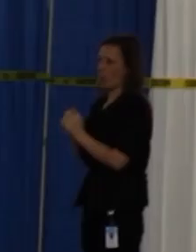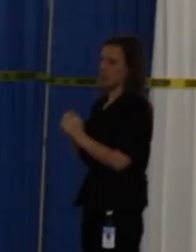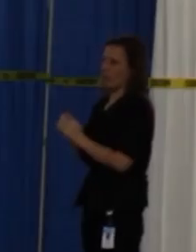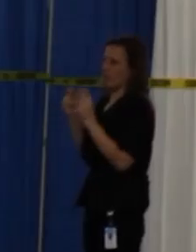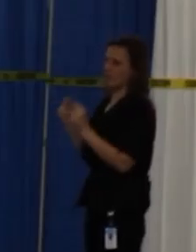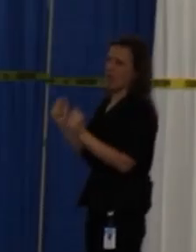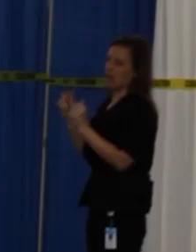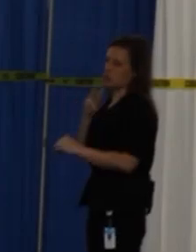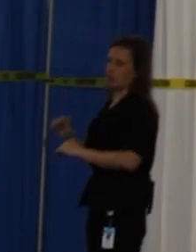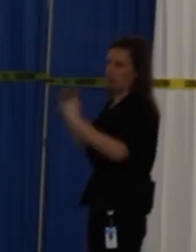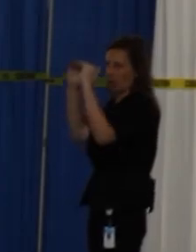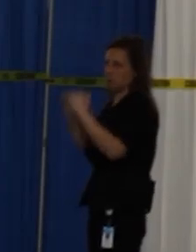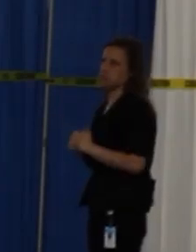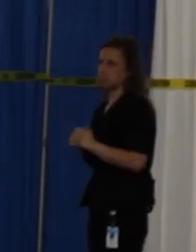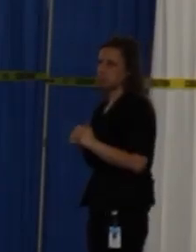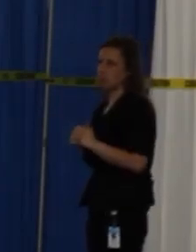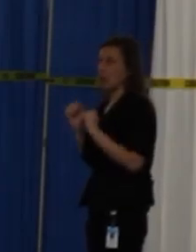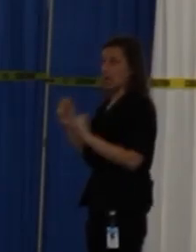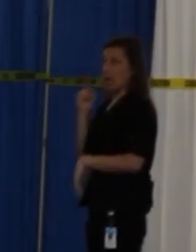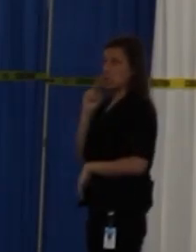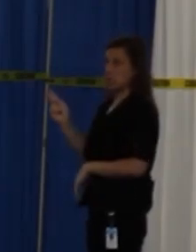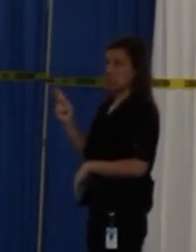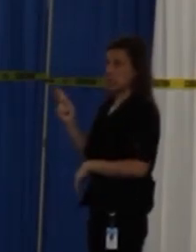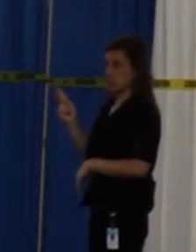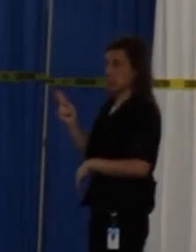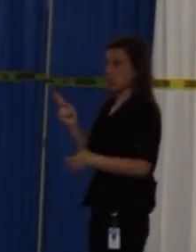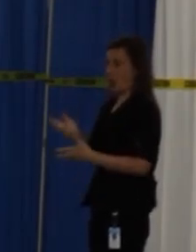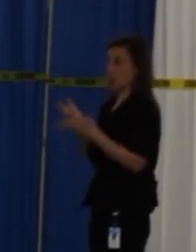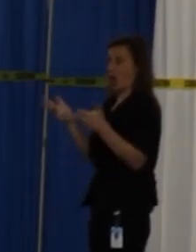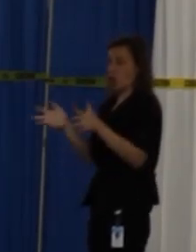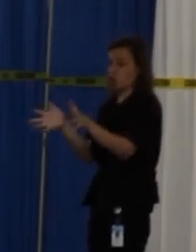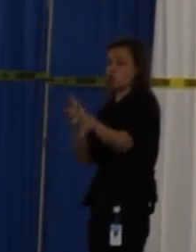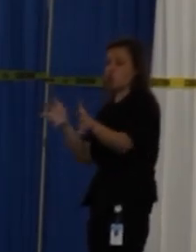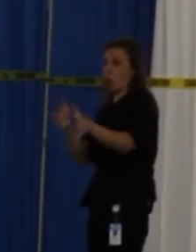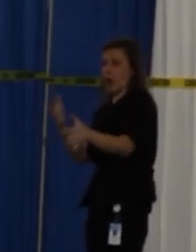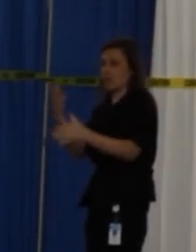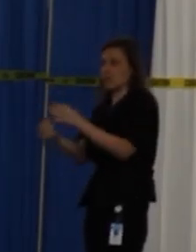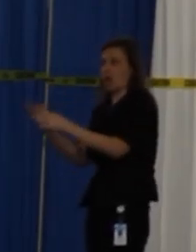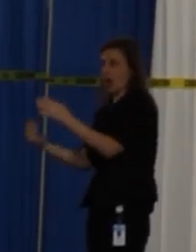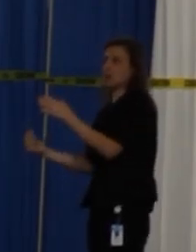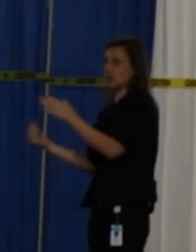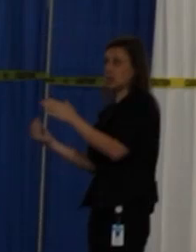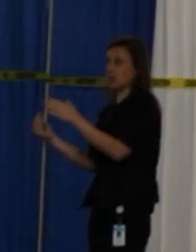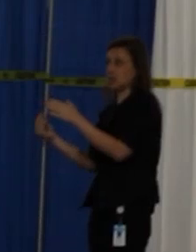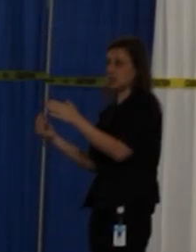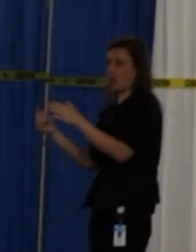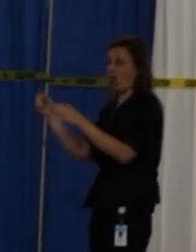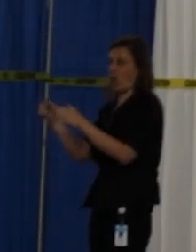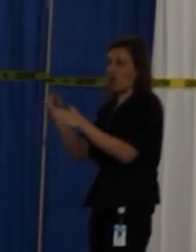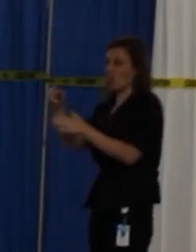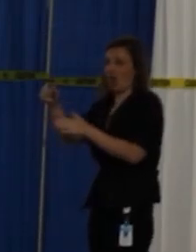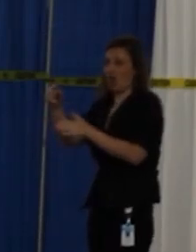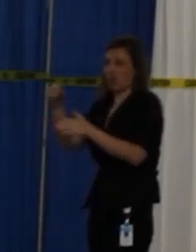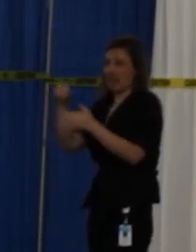flooding. And so you can see that there's quite a bit of wind fatalities there all along the track once inland. And it